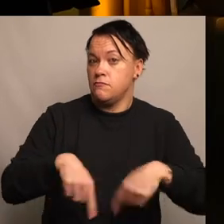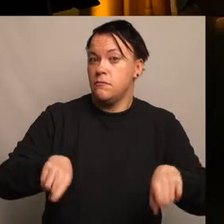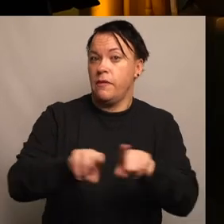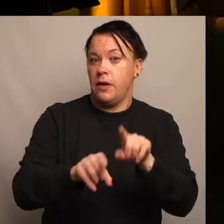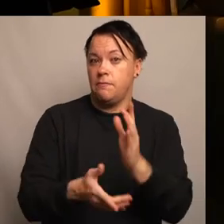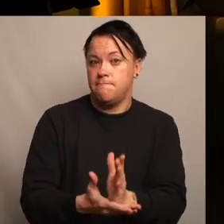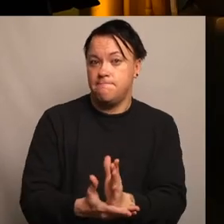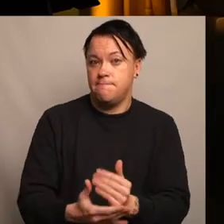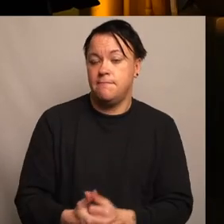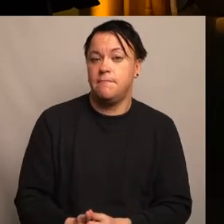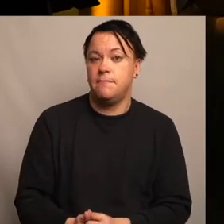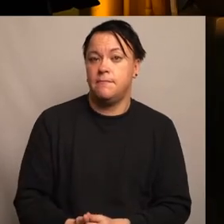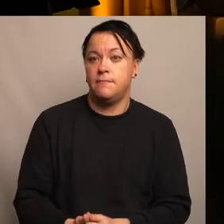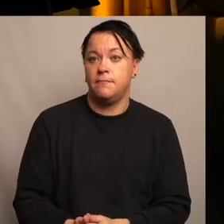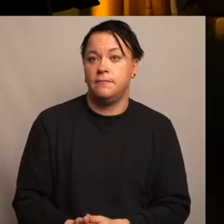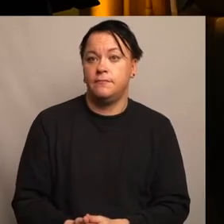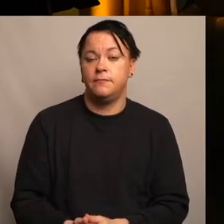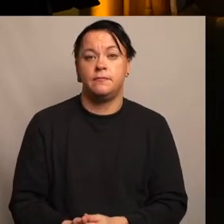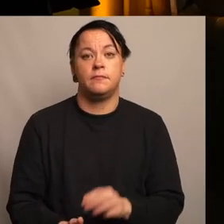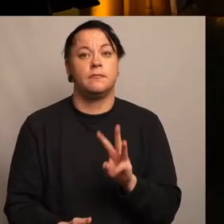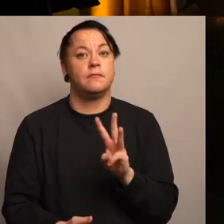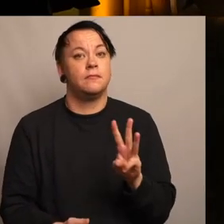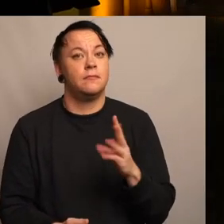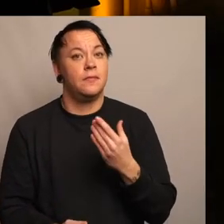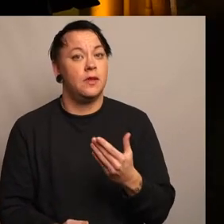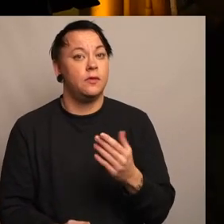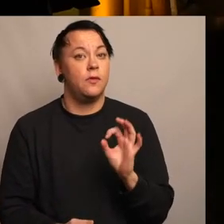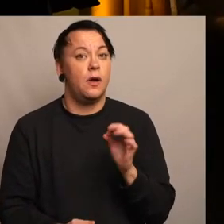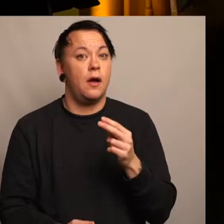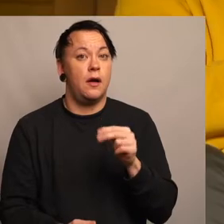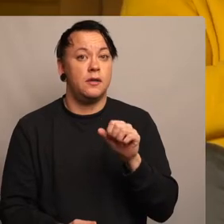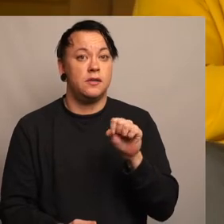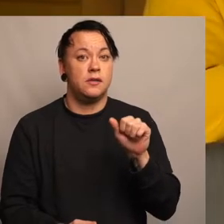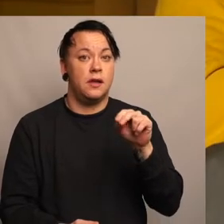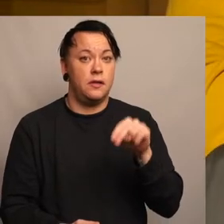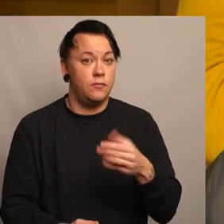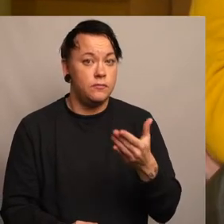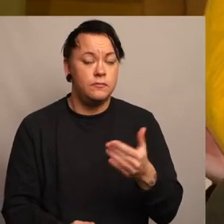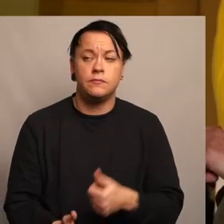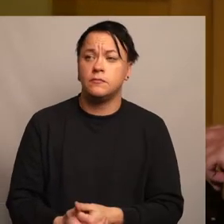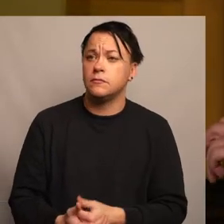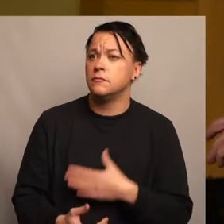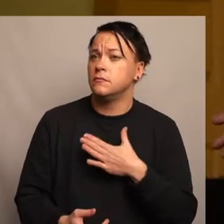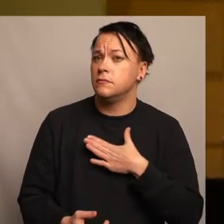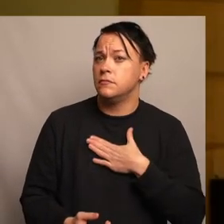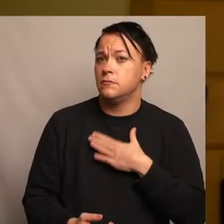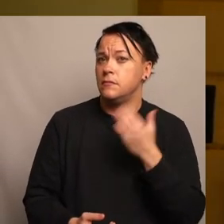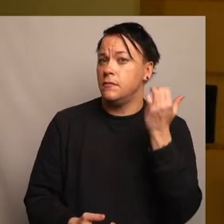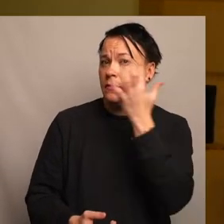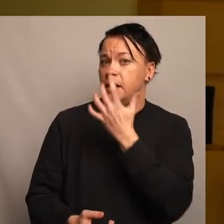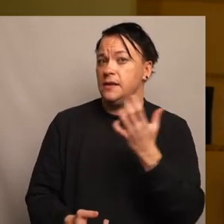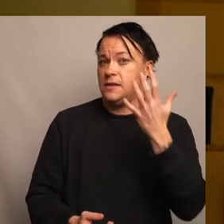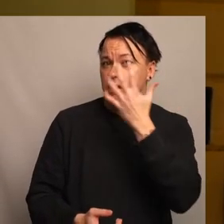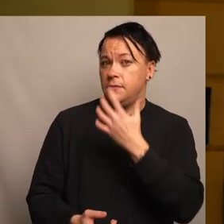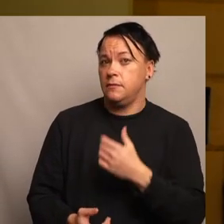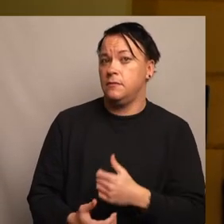Thank you. Hassan, how about you? For our work, I think the way how we do it, it's more what we create, same what we think,